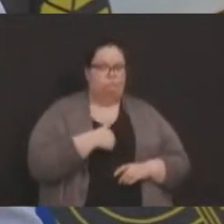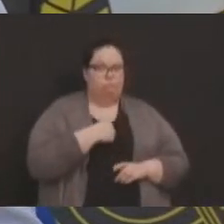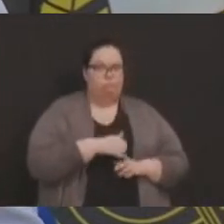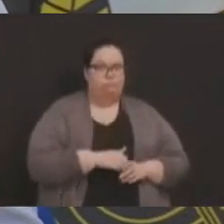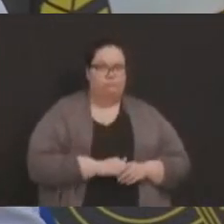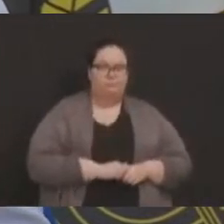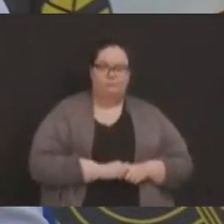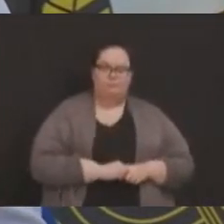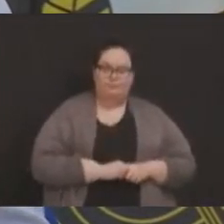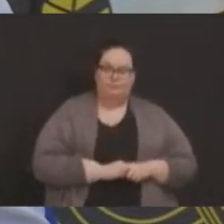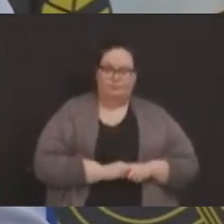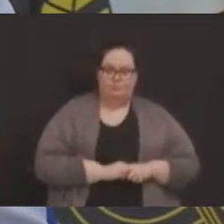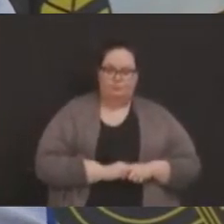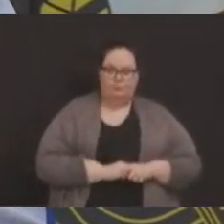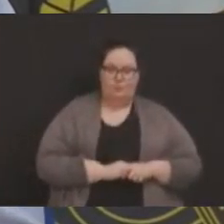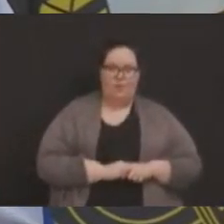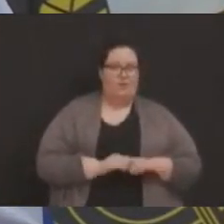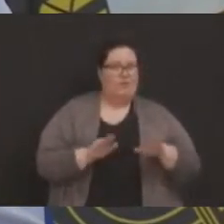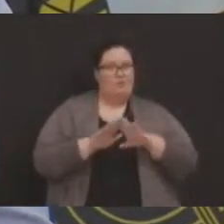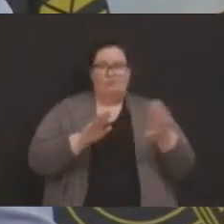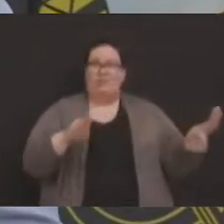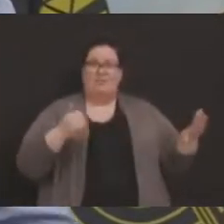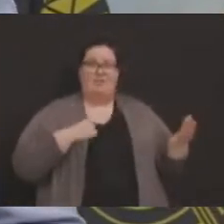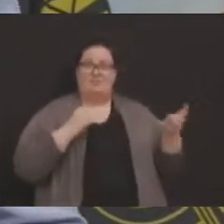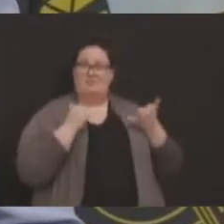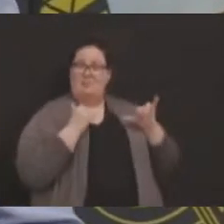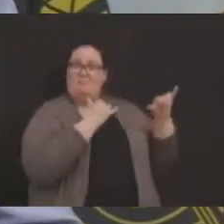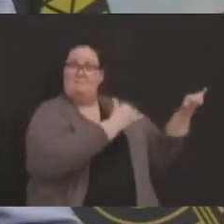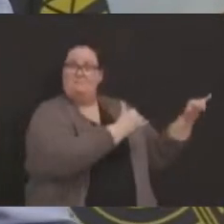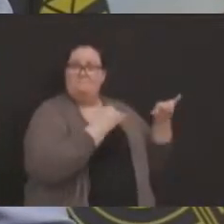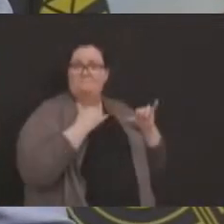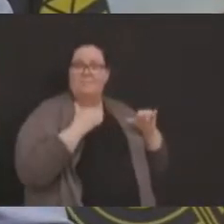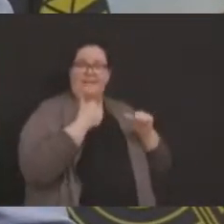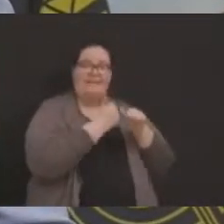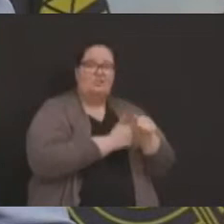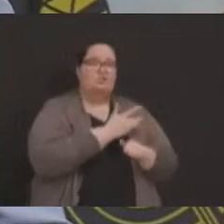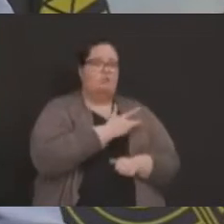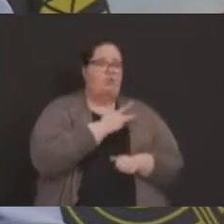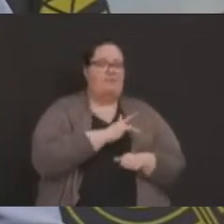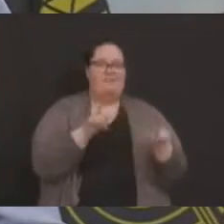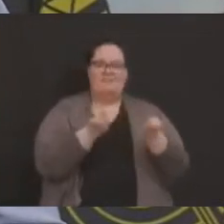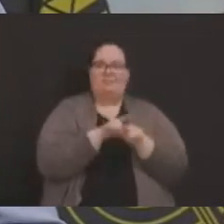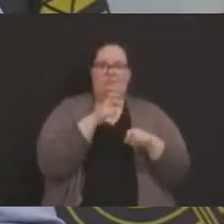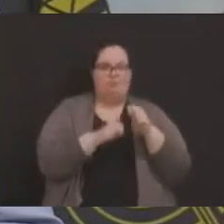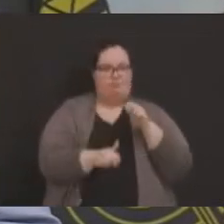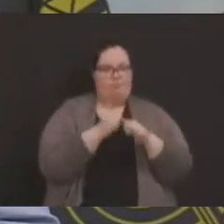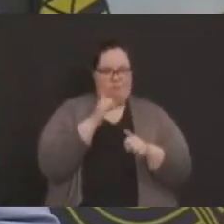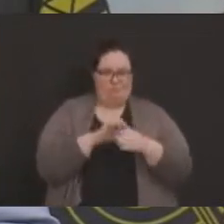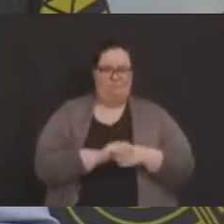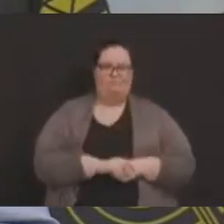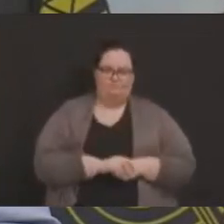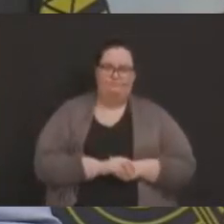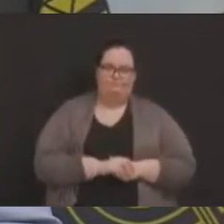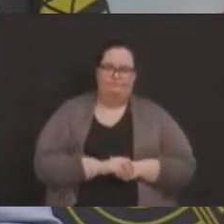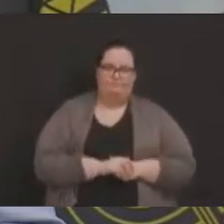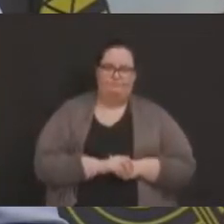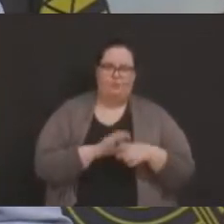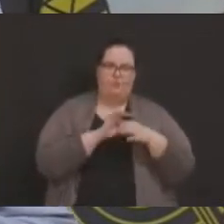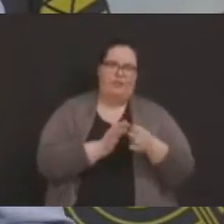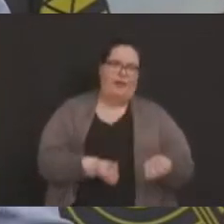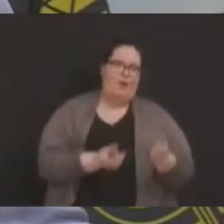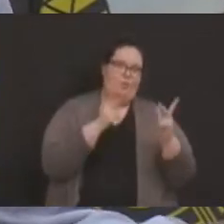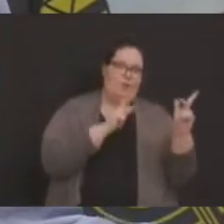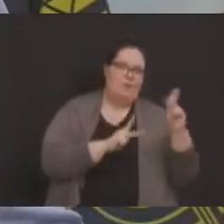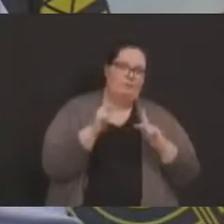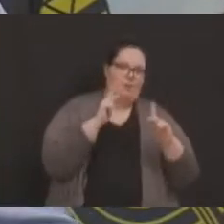per capita allocation of the procurement of all of the doses of vaccines that are purchased at the federal level. So